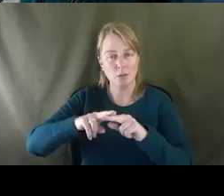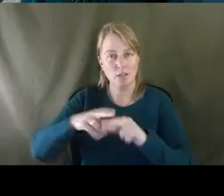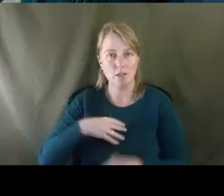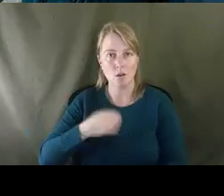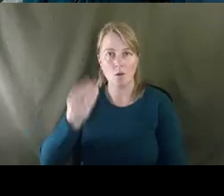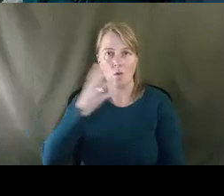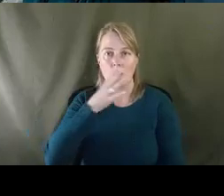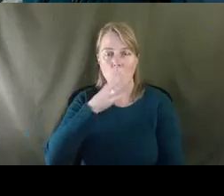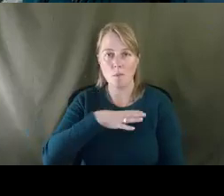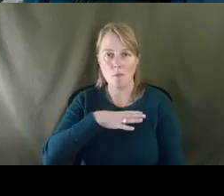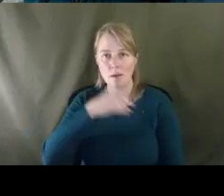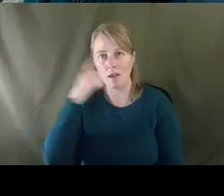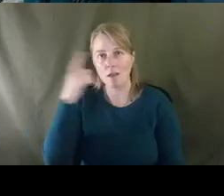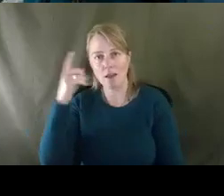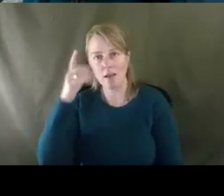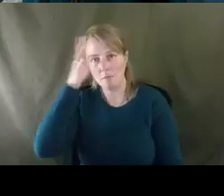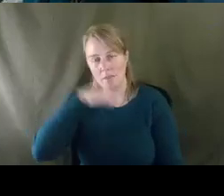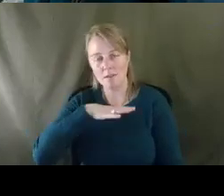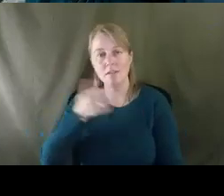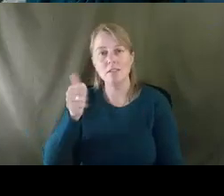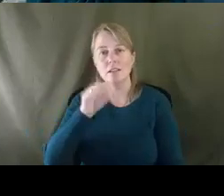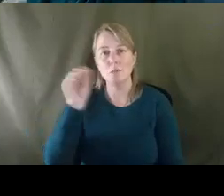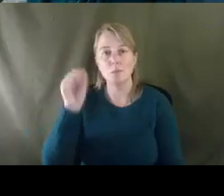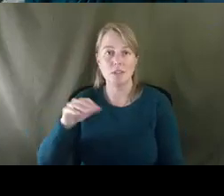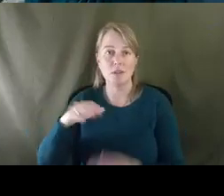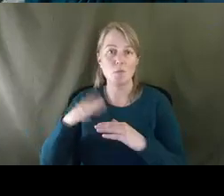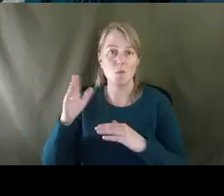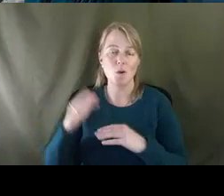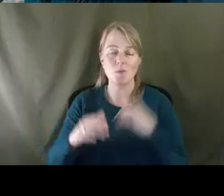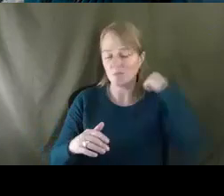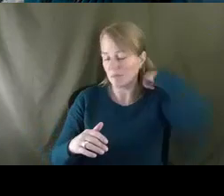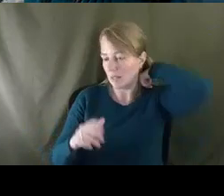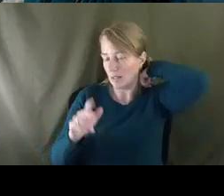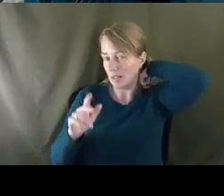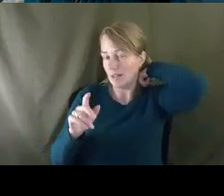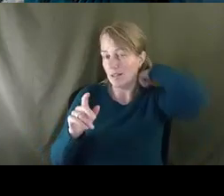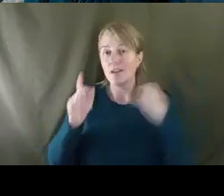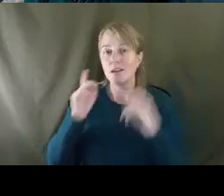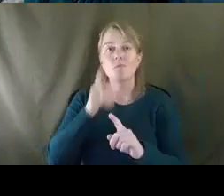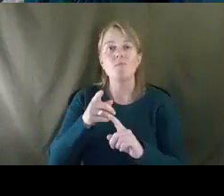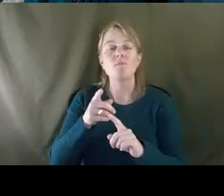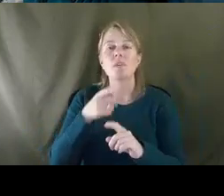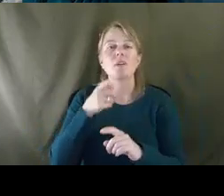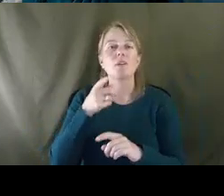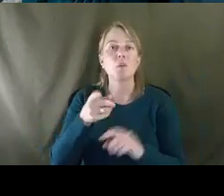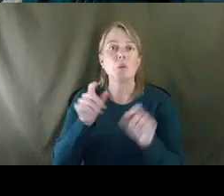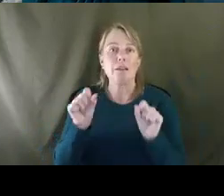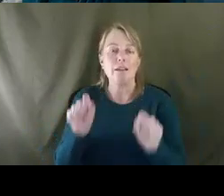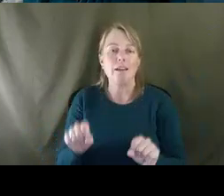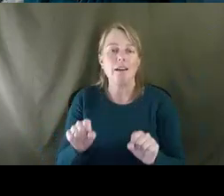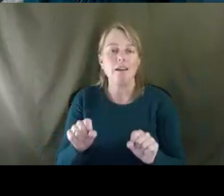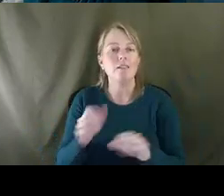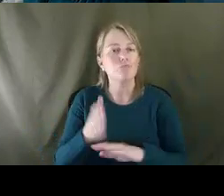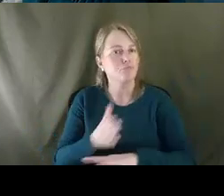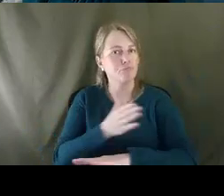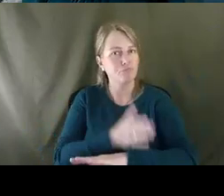women and Black men by 10% or more. The key takeaway here is that you really can make progress